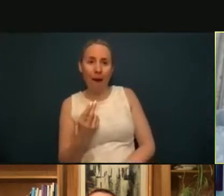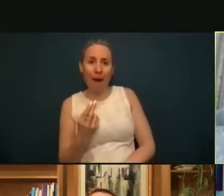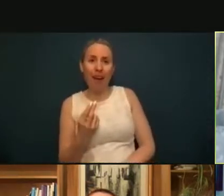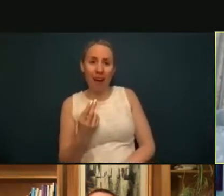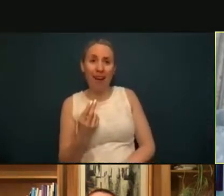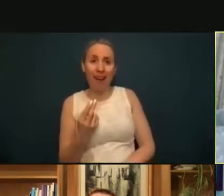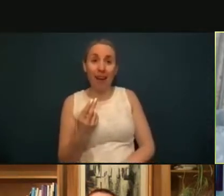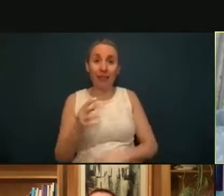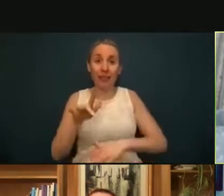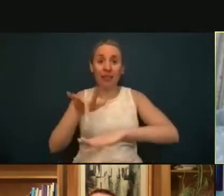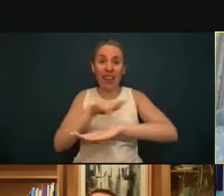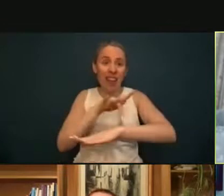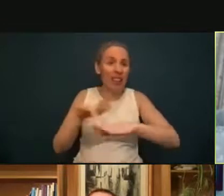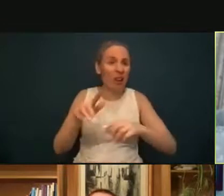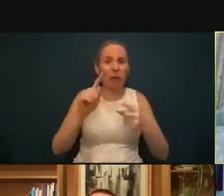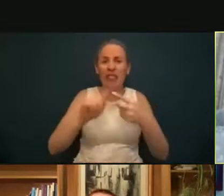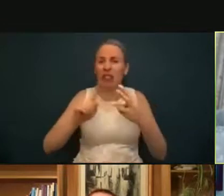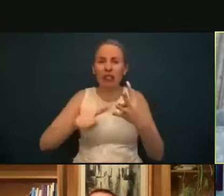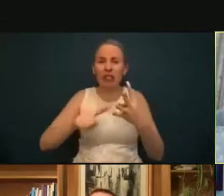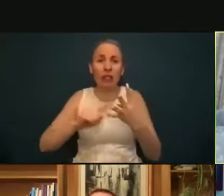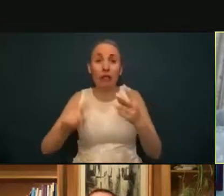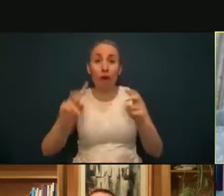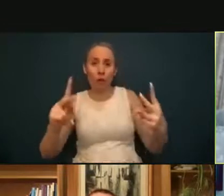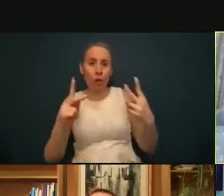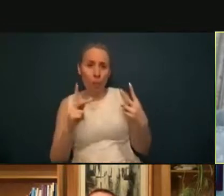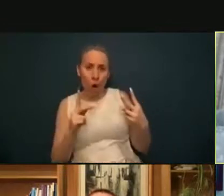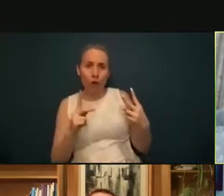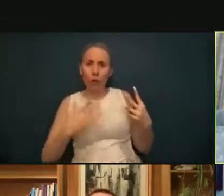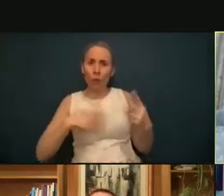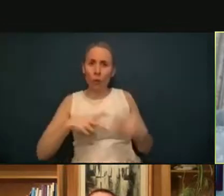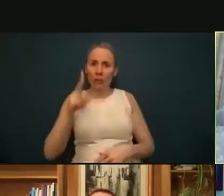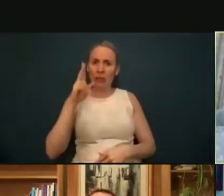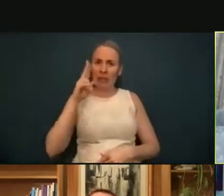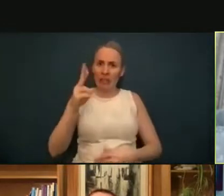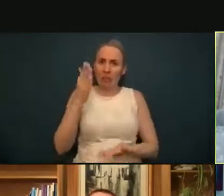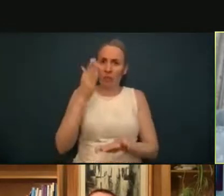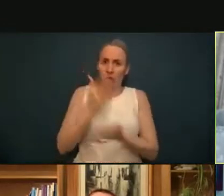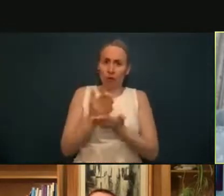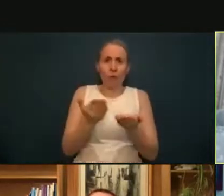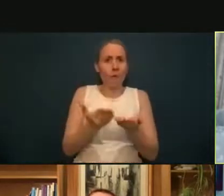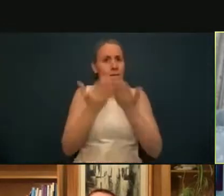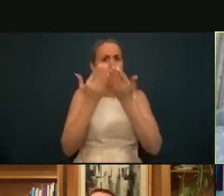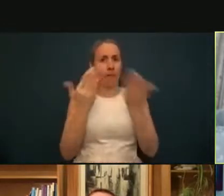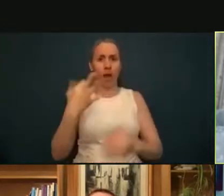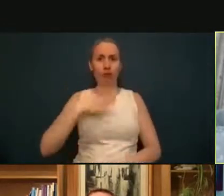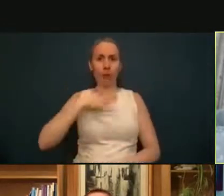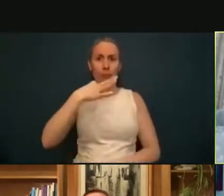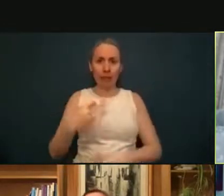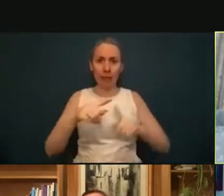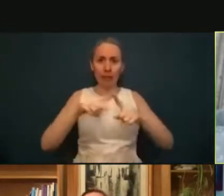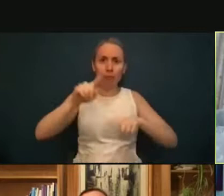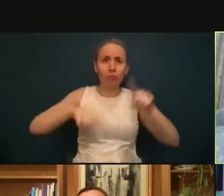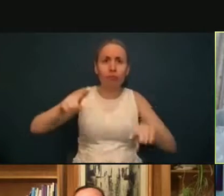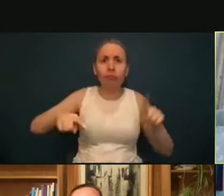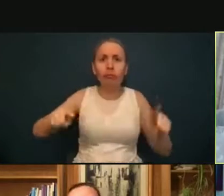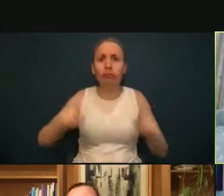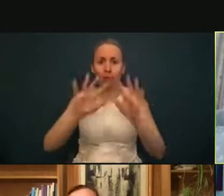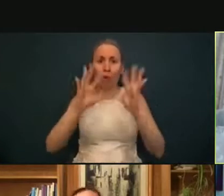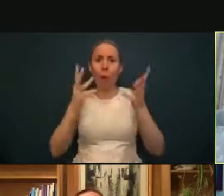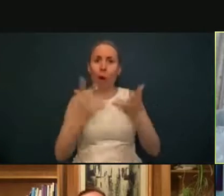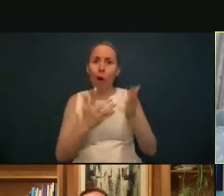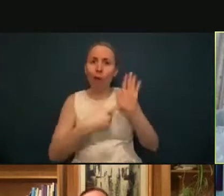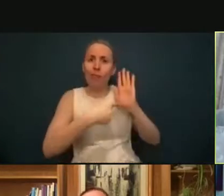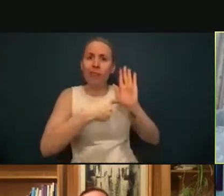representation of, you know, the people around us in the world. And I think if you don't have that true representation, you won't be